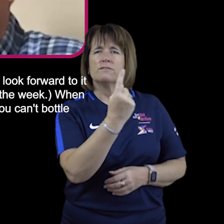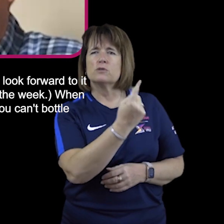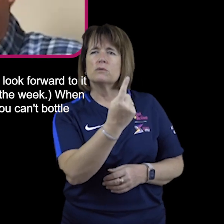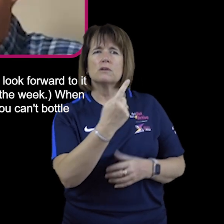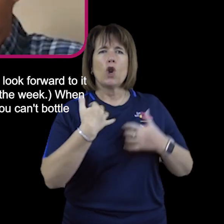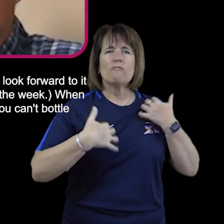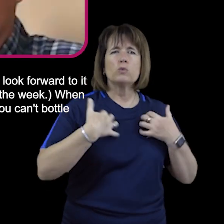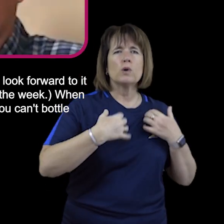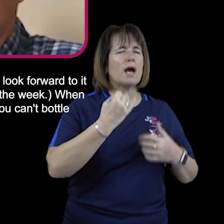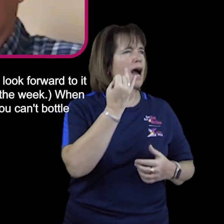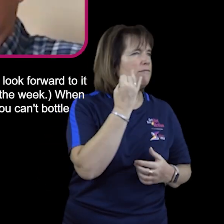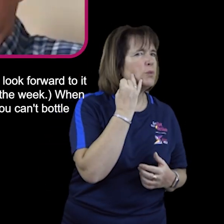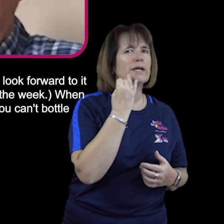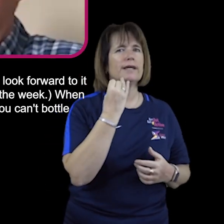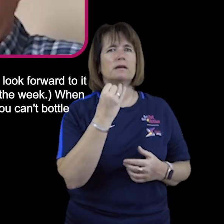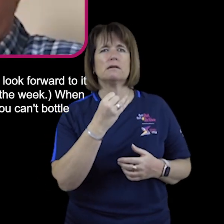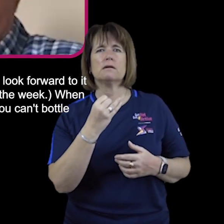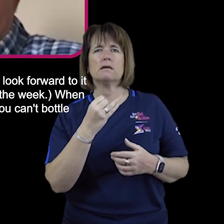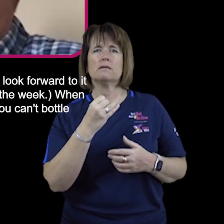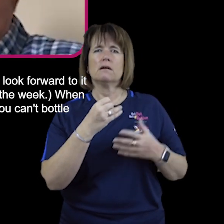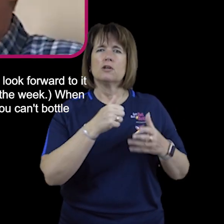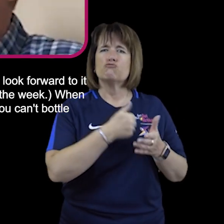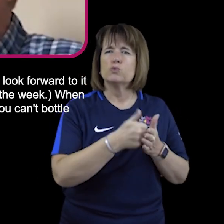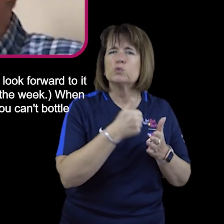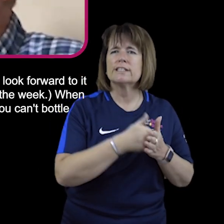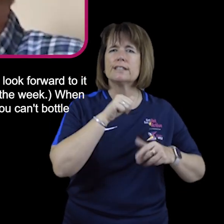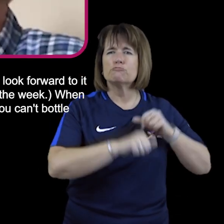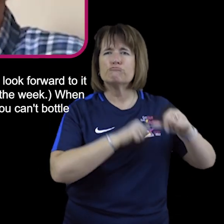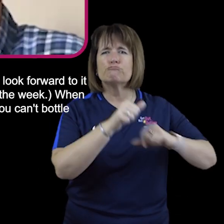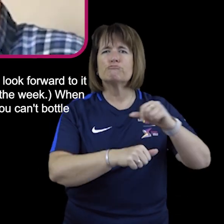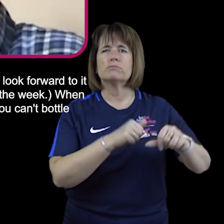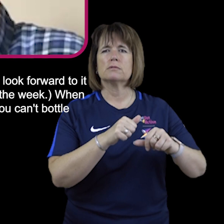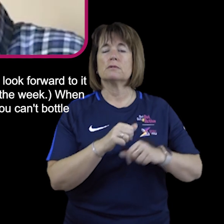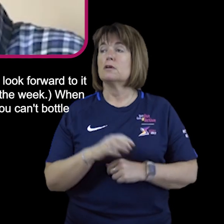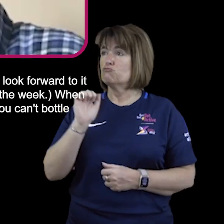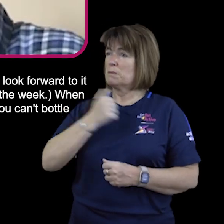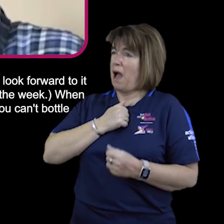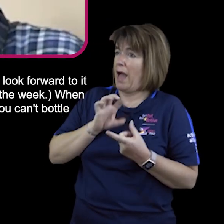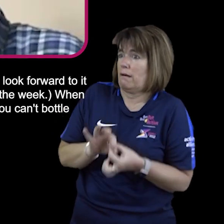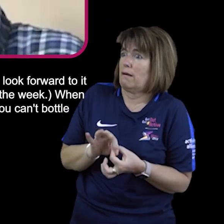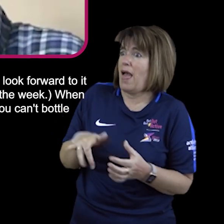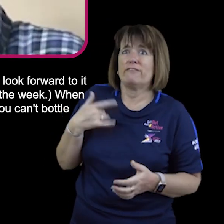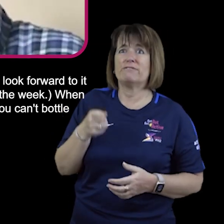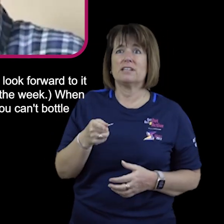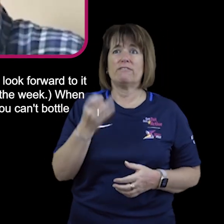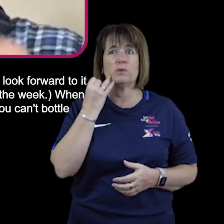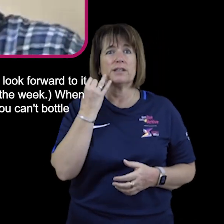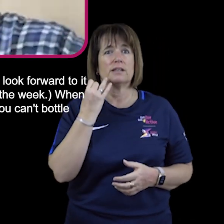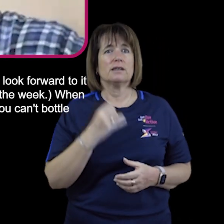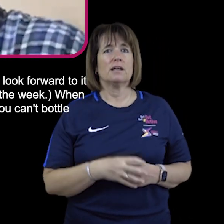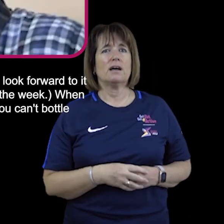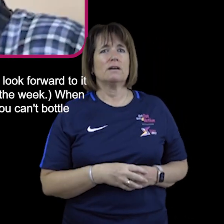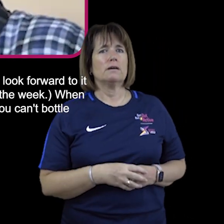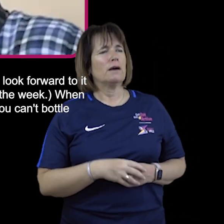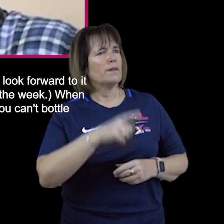mean, obviously for you, it's very much, you look forward to it week in, week out. It's part of your, as you said, your routine. Yeah,